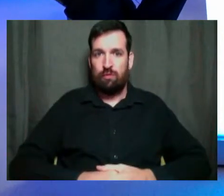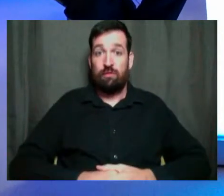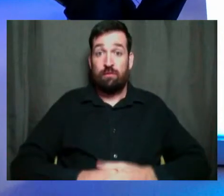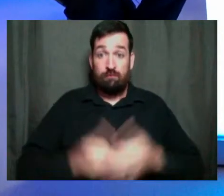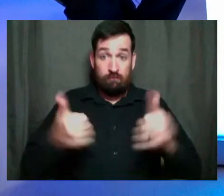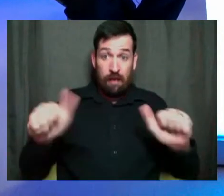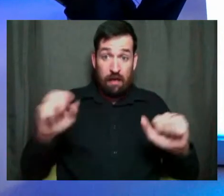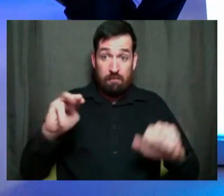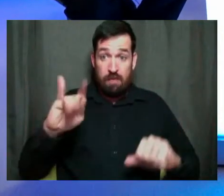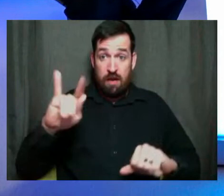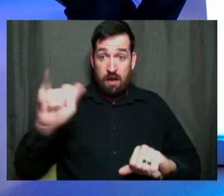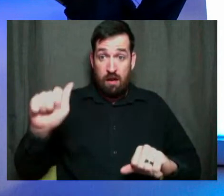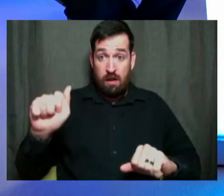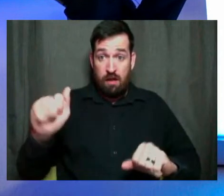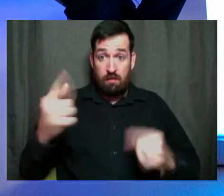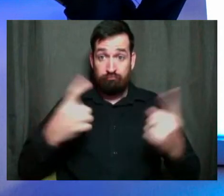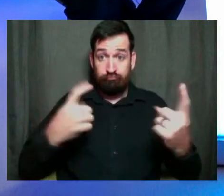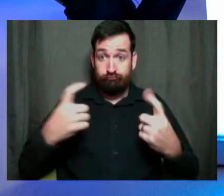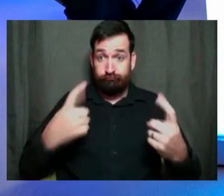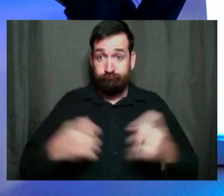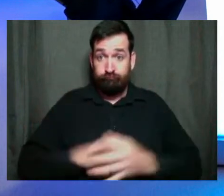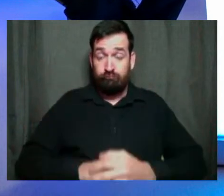line?